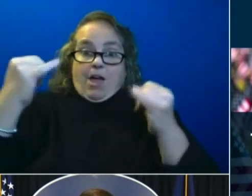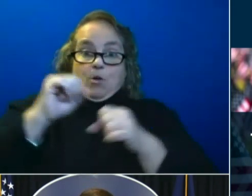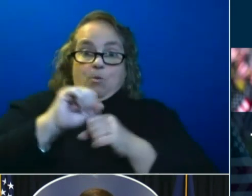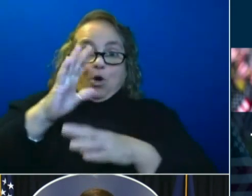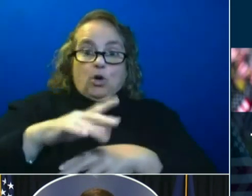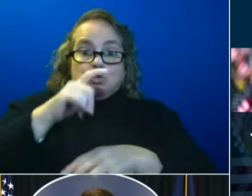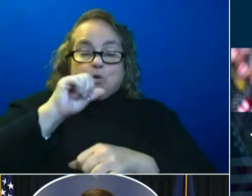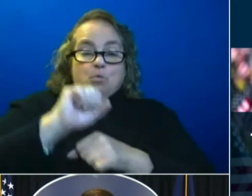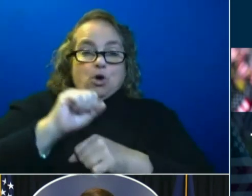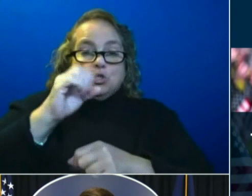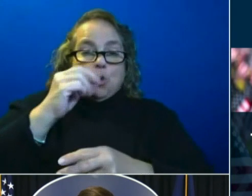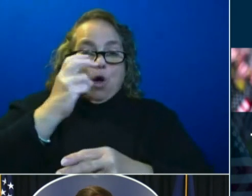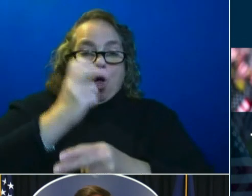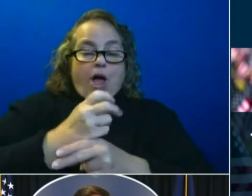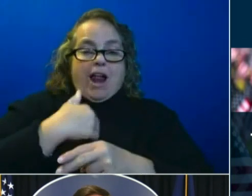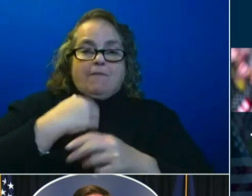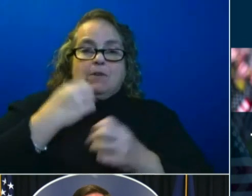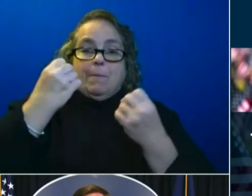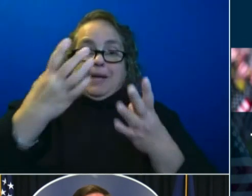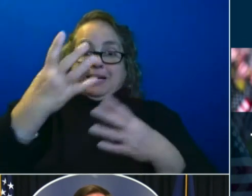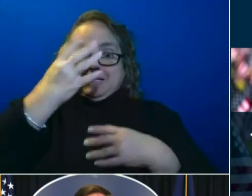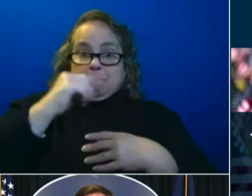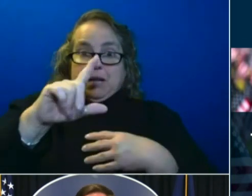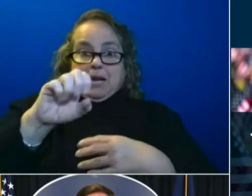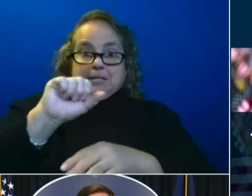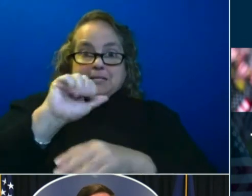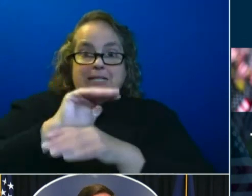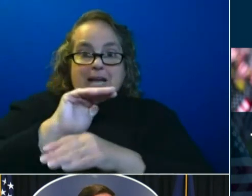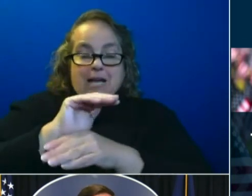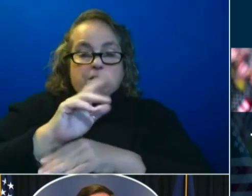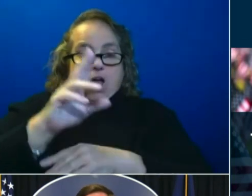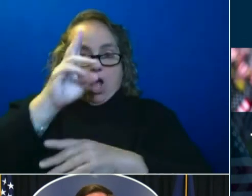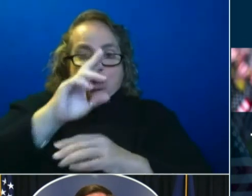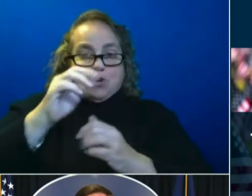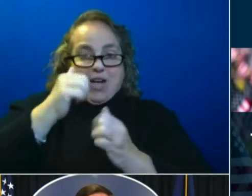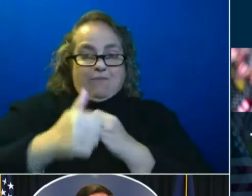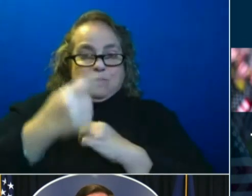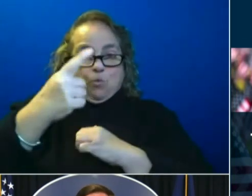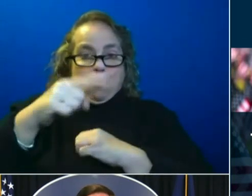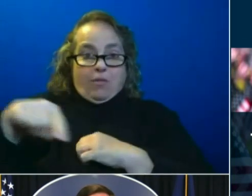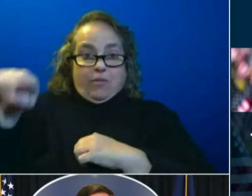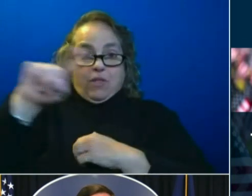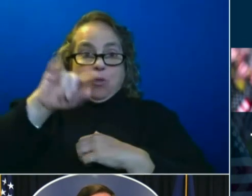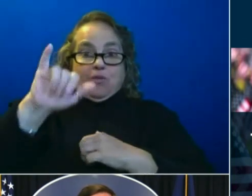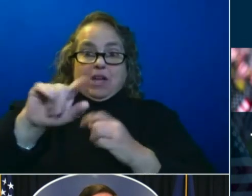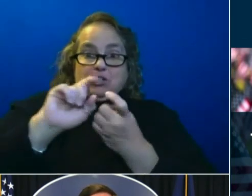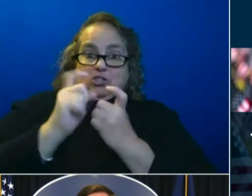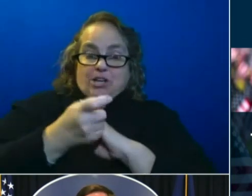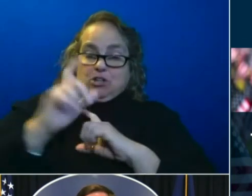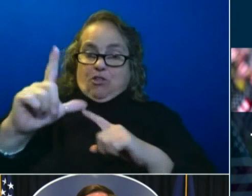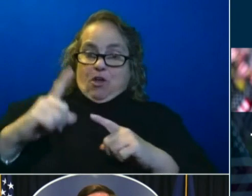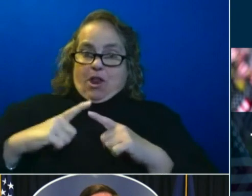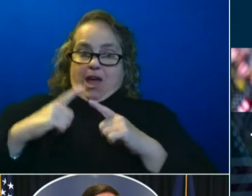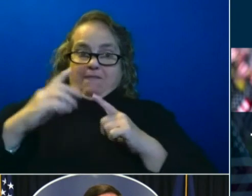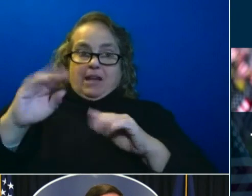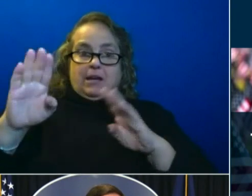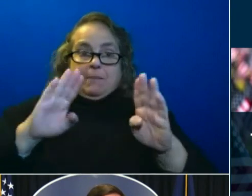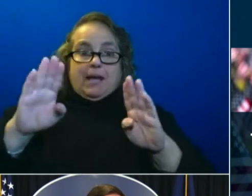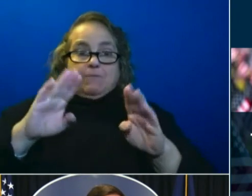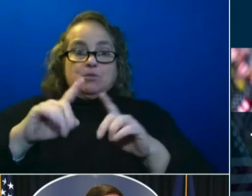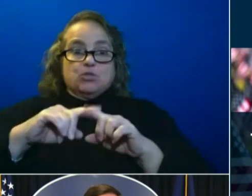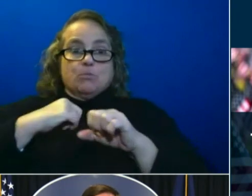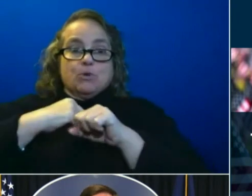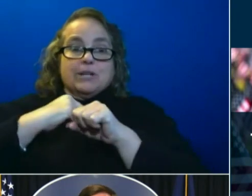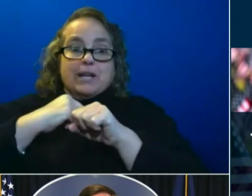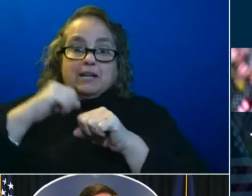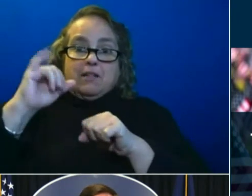many sleepless nights. Honoring everybody out there that has changed their lives and their behaviors to protect those around them, living their faith and